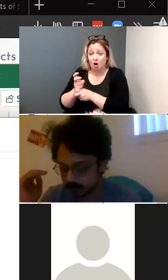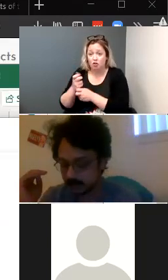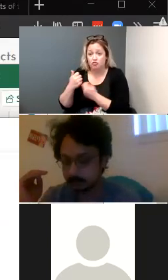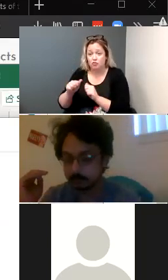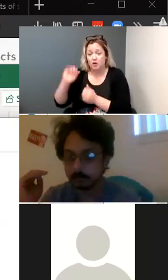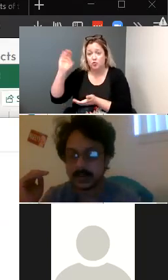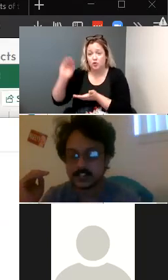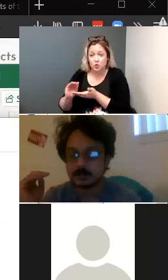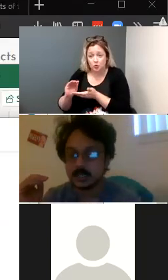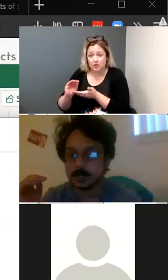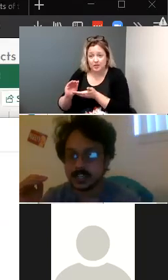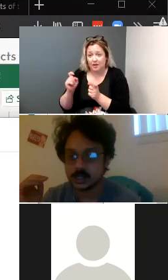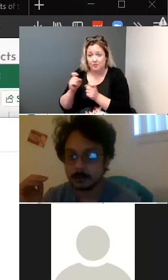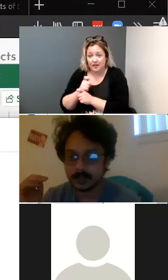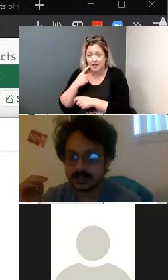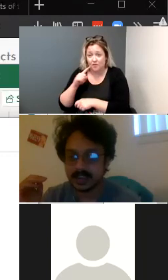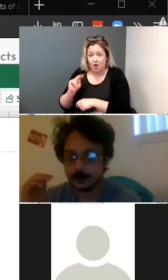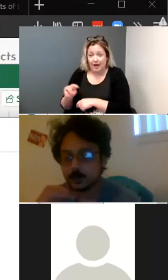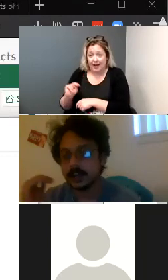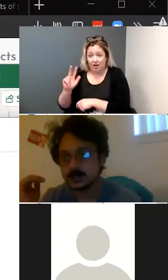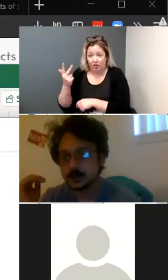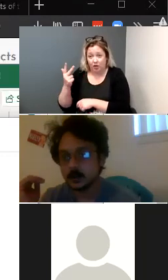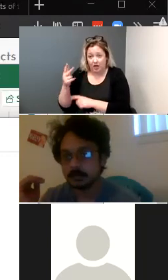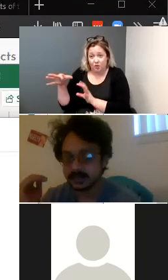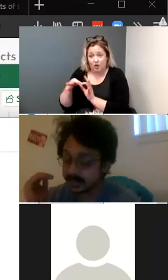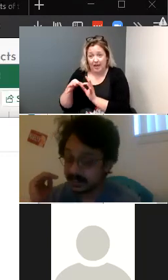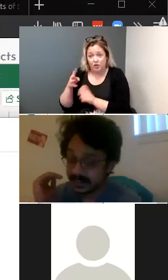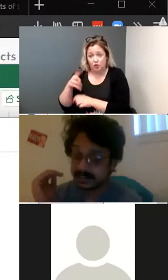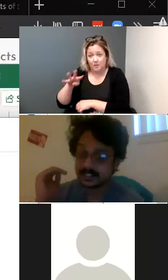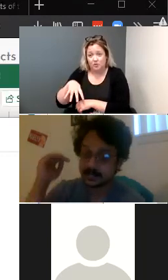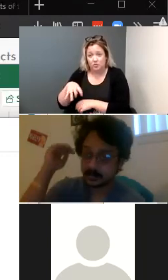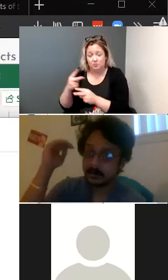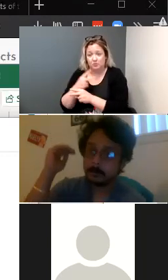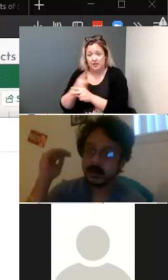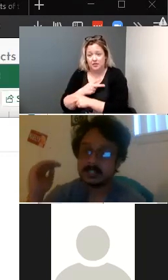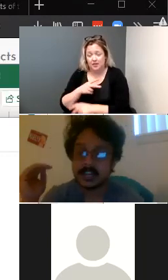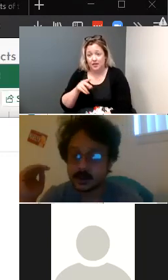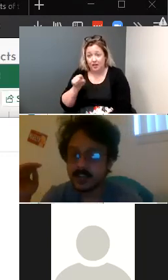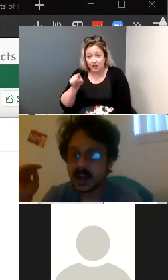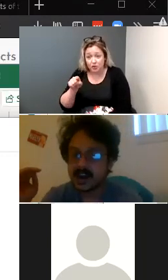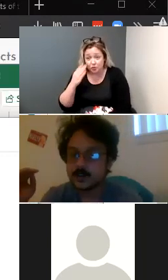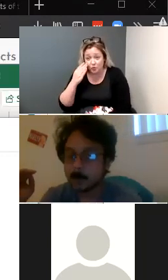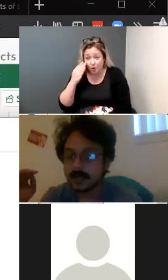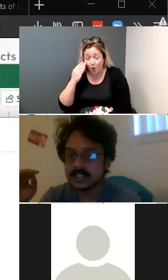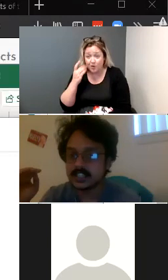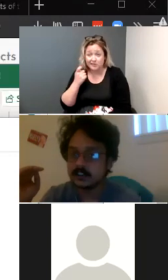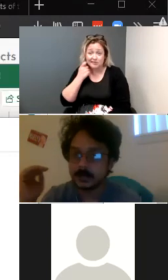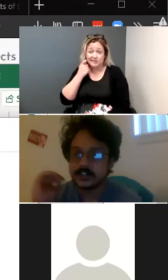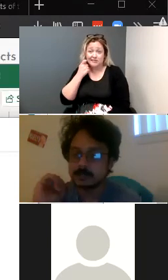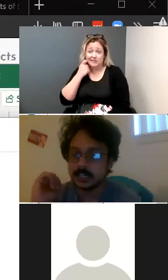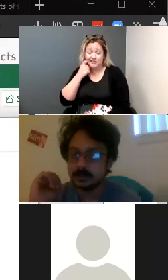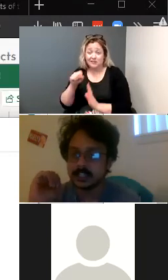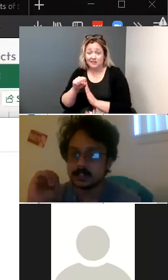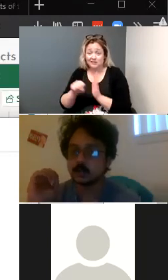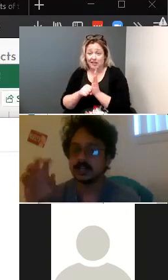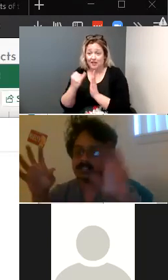n-cube matrix multiplication. And do you guys know the latest state-of-the-art complexity of